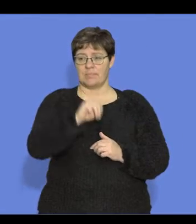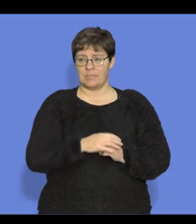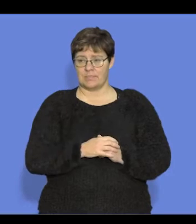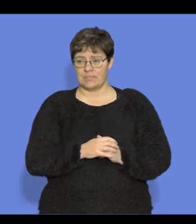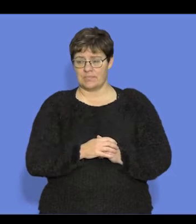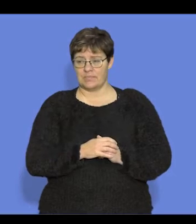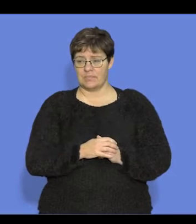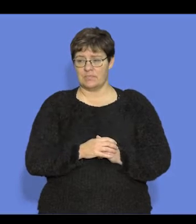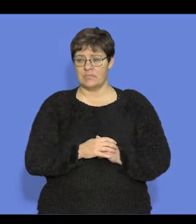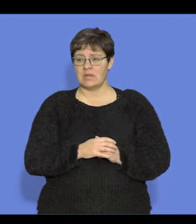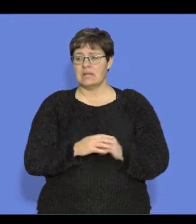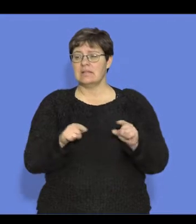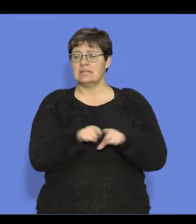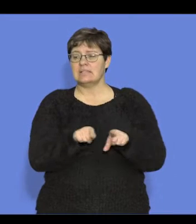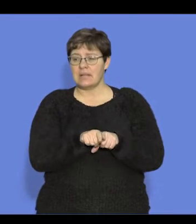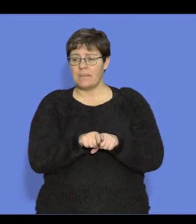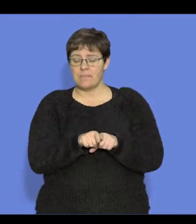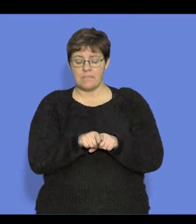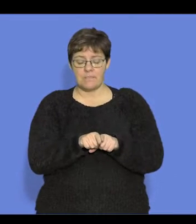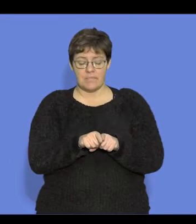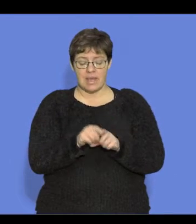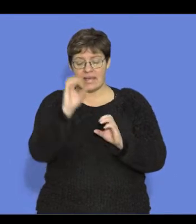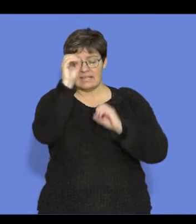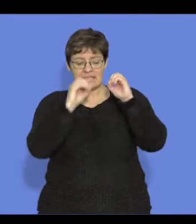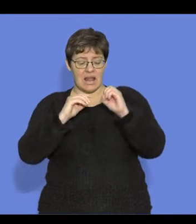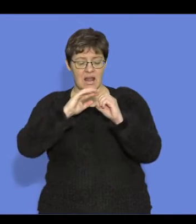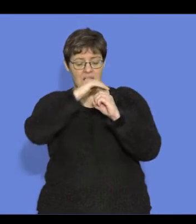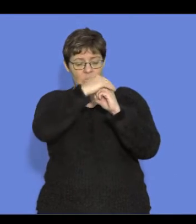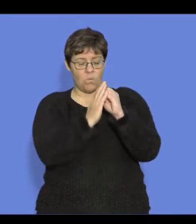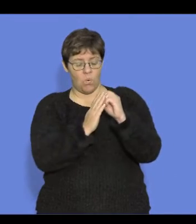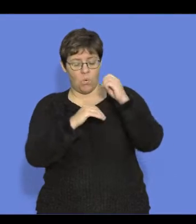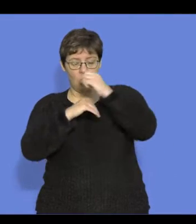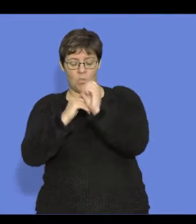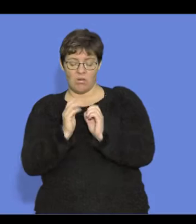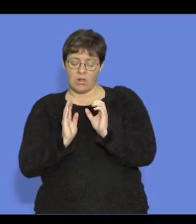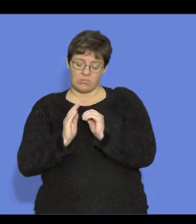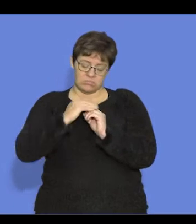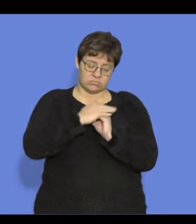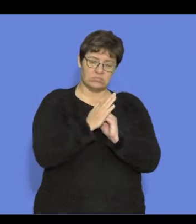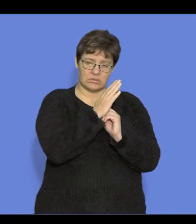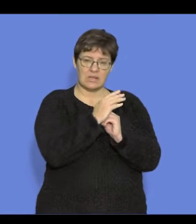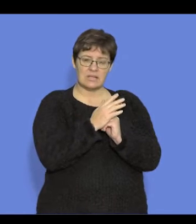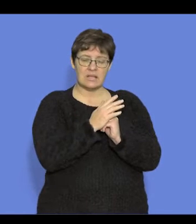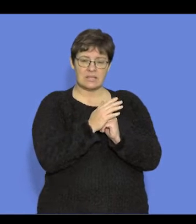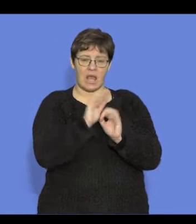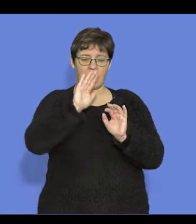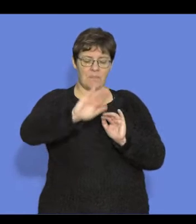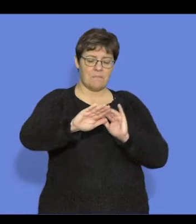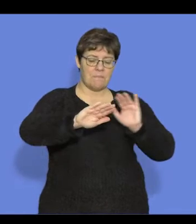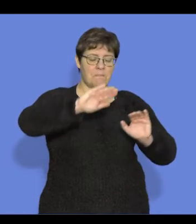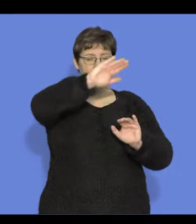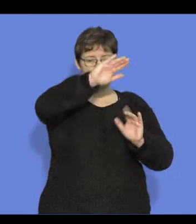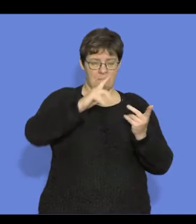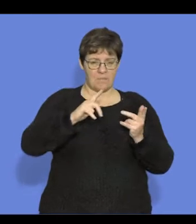move along the cell walls. The cell walls are a bit like blotting paper,